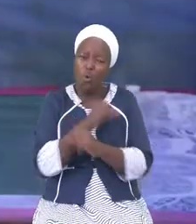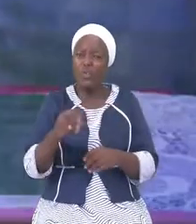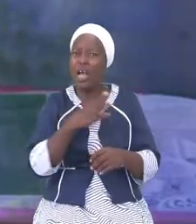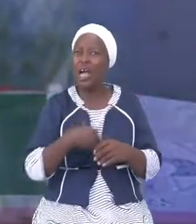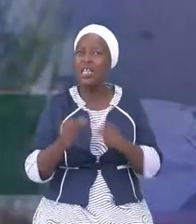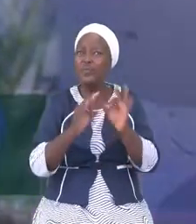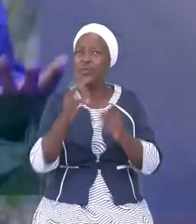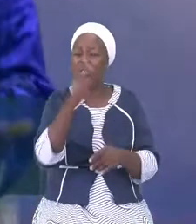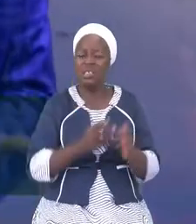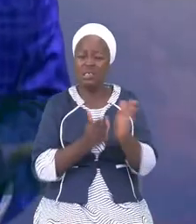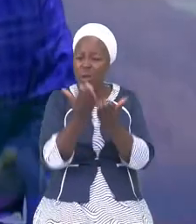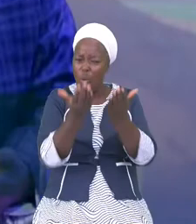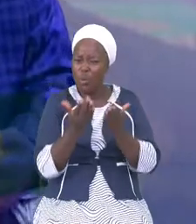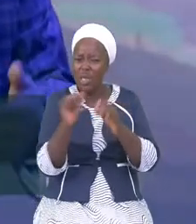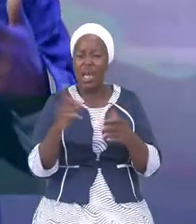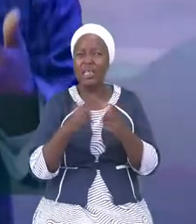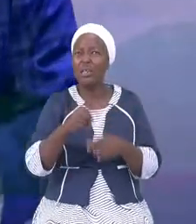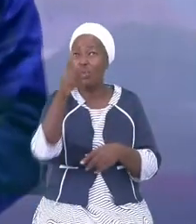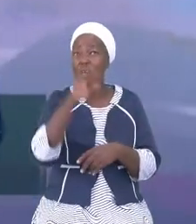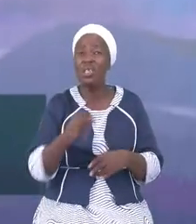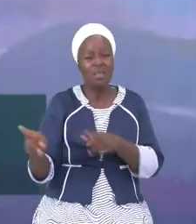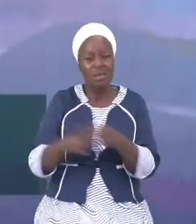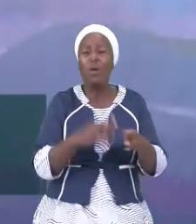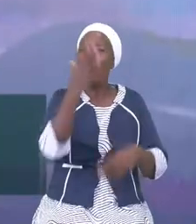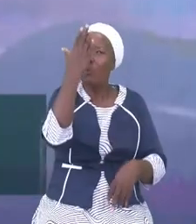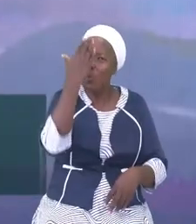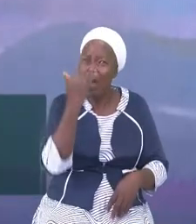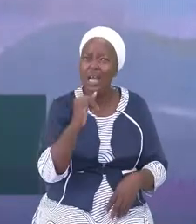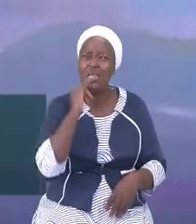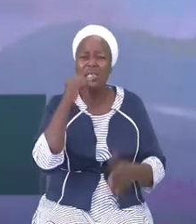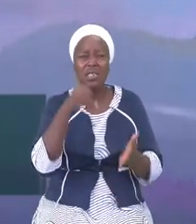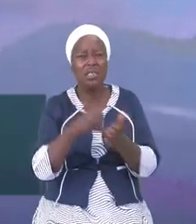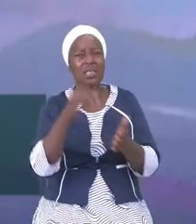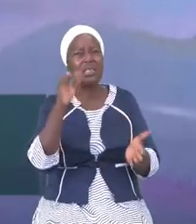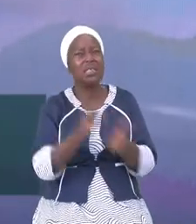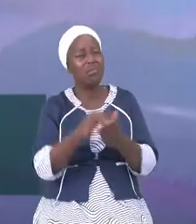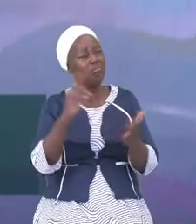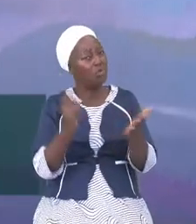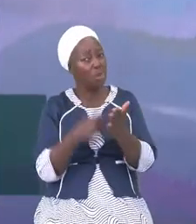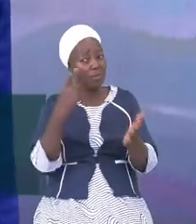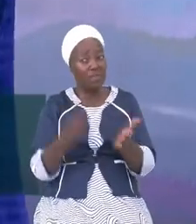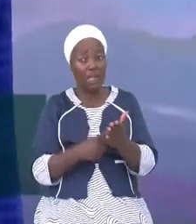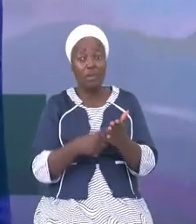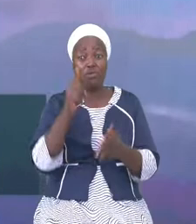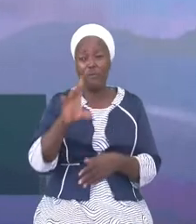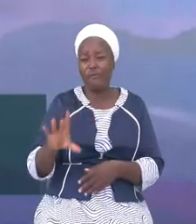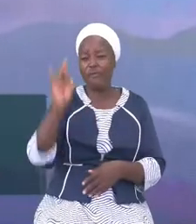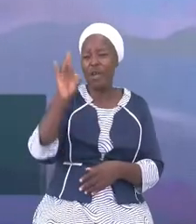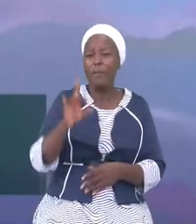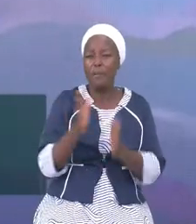is willing, and if God is ready, why is it that sometimes we find